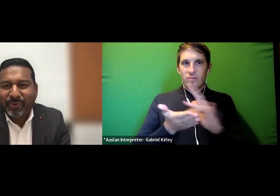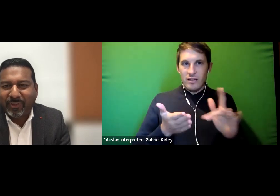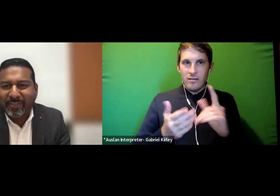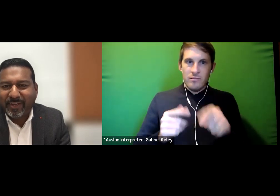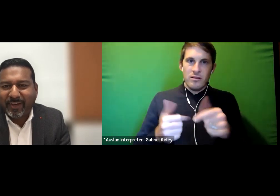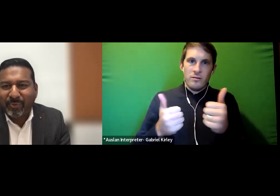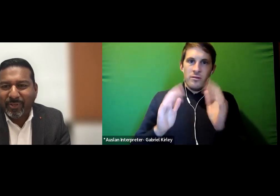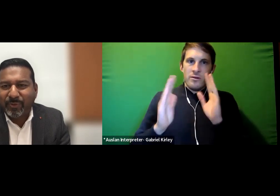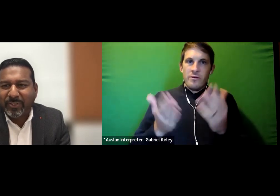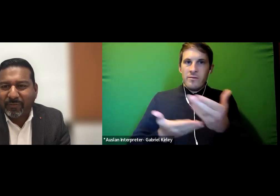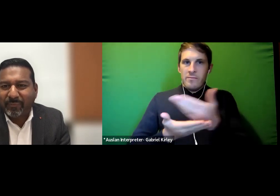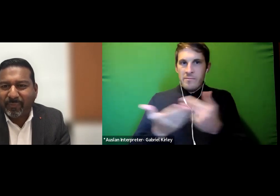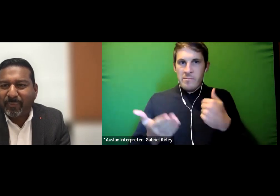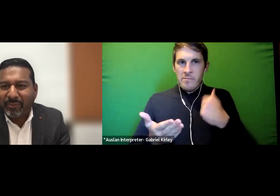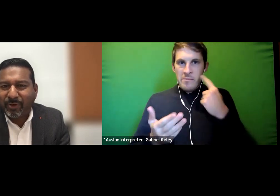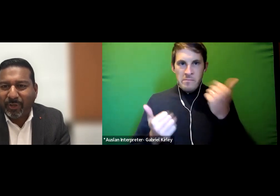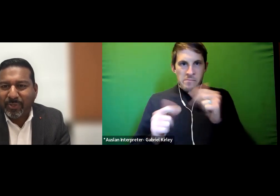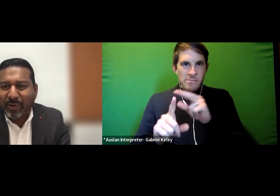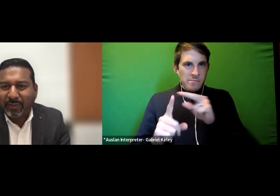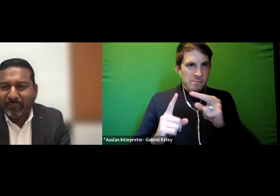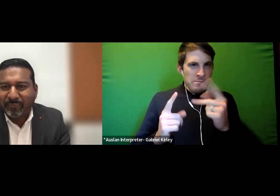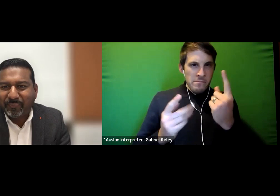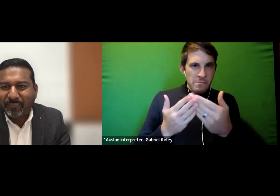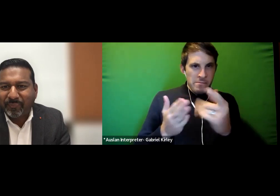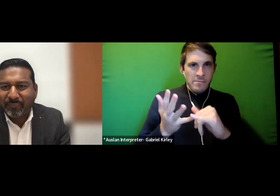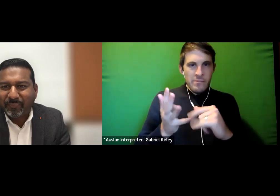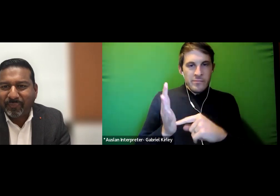we've got everyone's view. Stephen, I might throw to you as well.